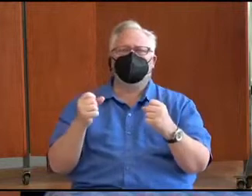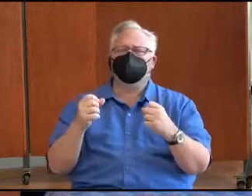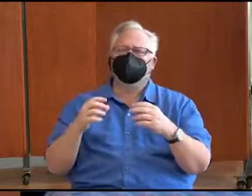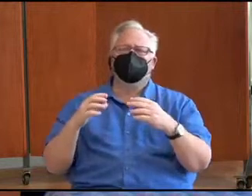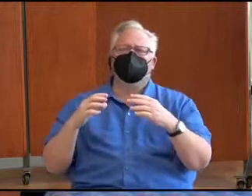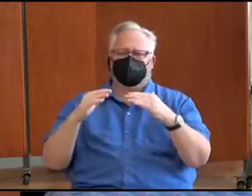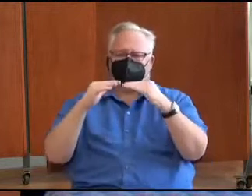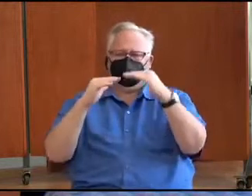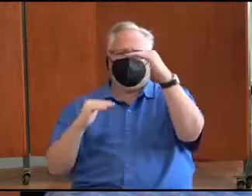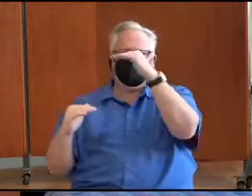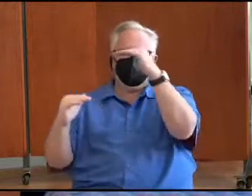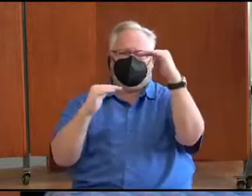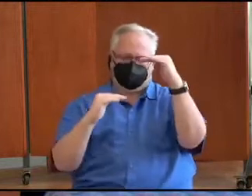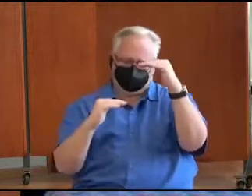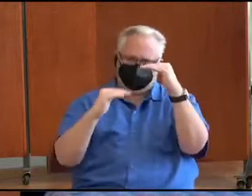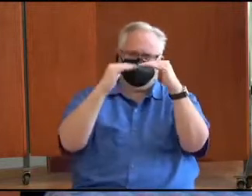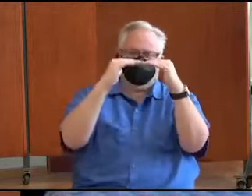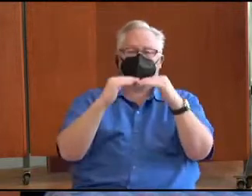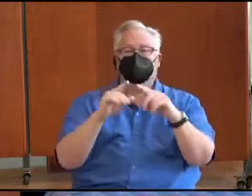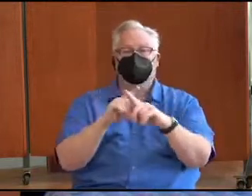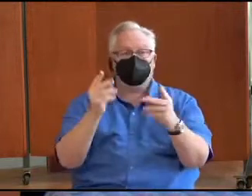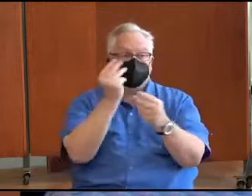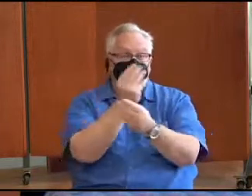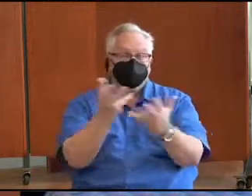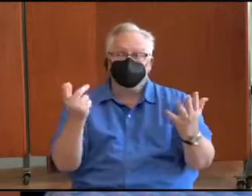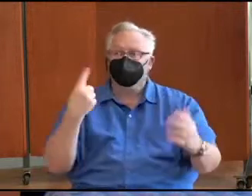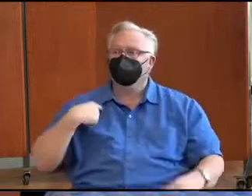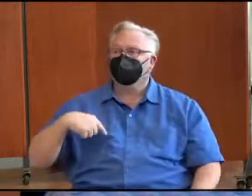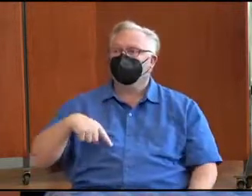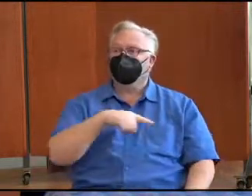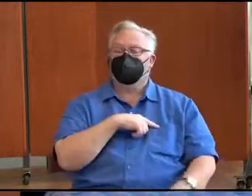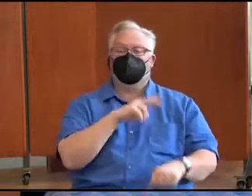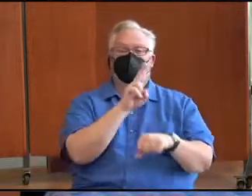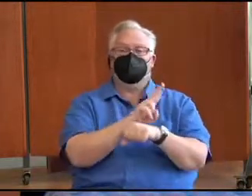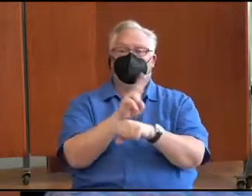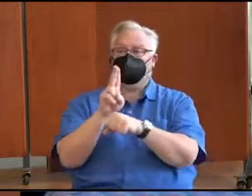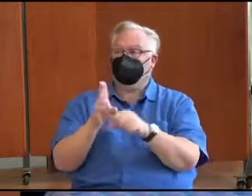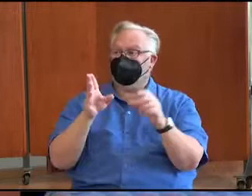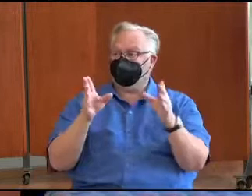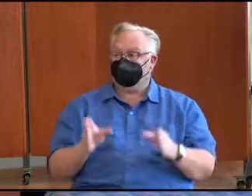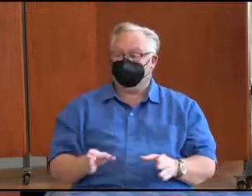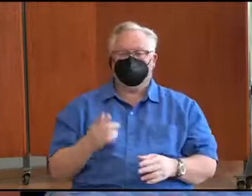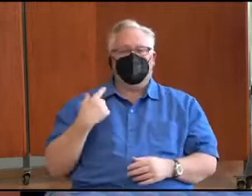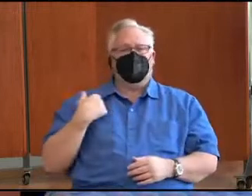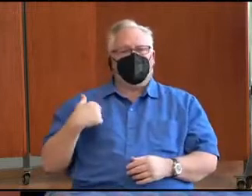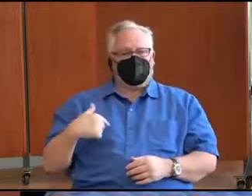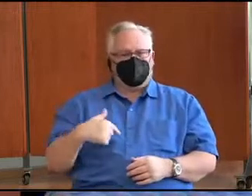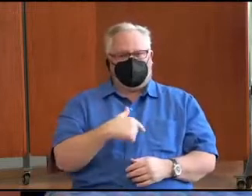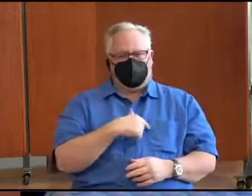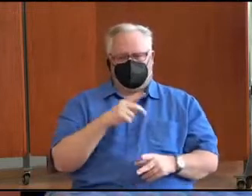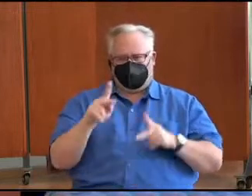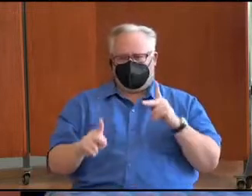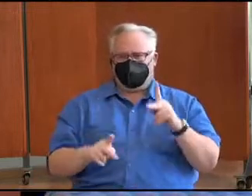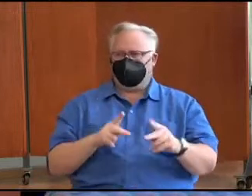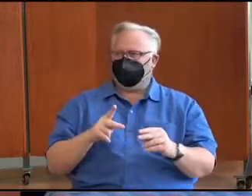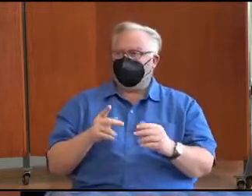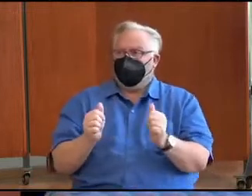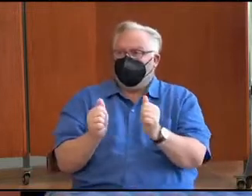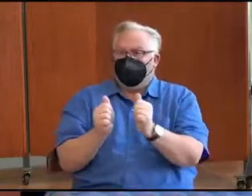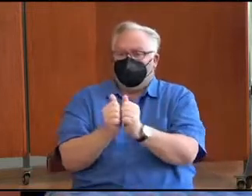the thing. We are Unitarian Universalists, right? We are a people of